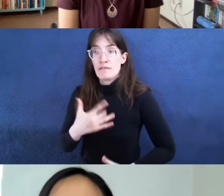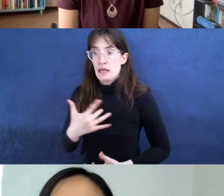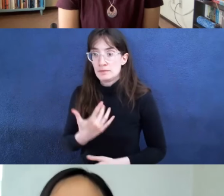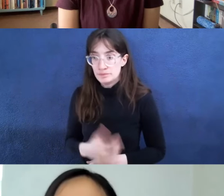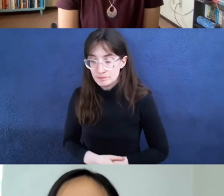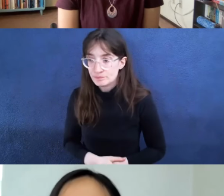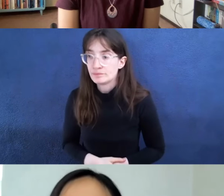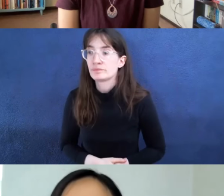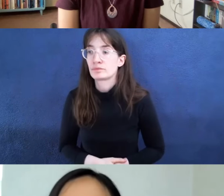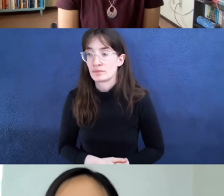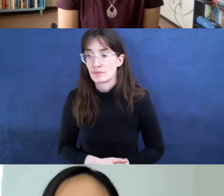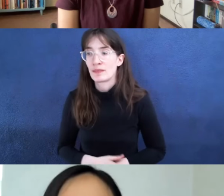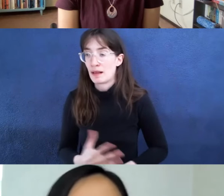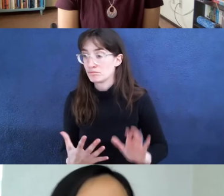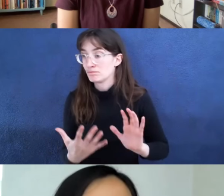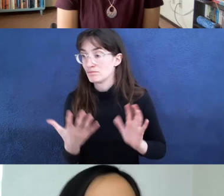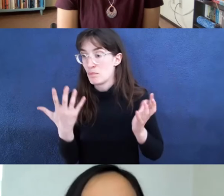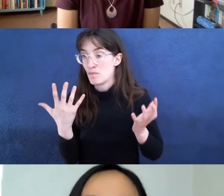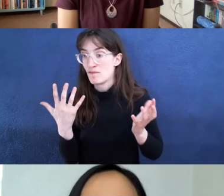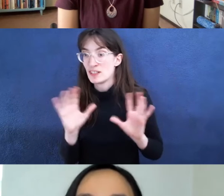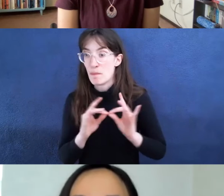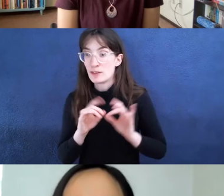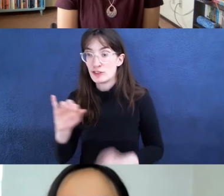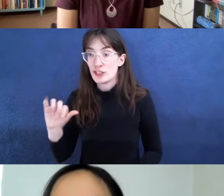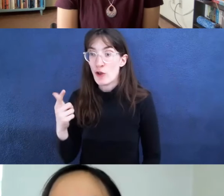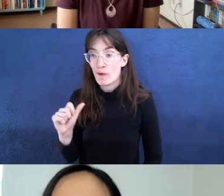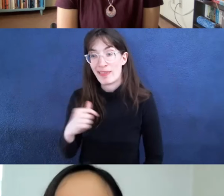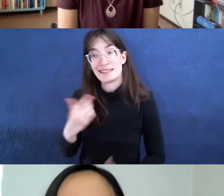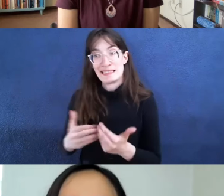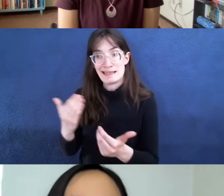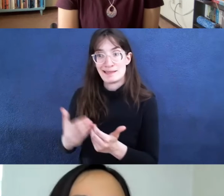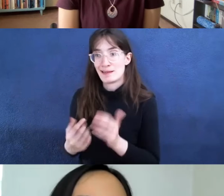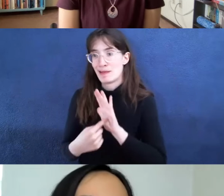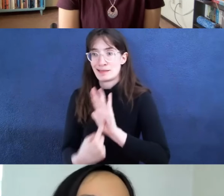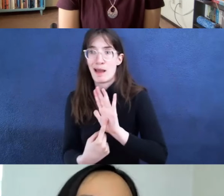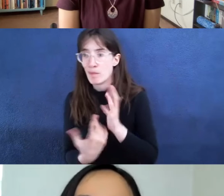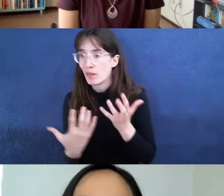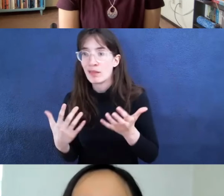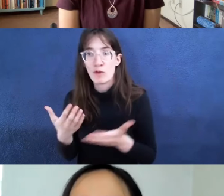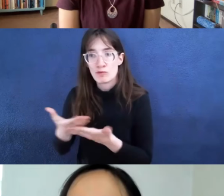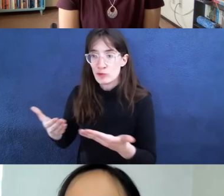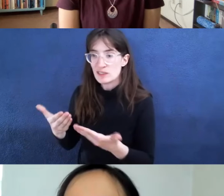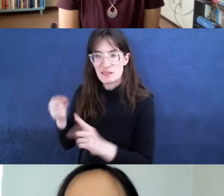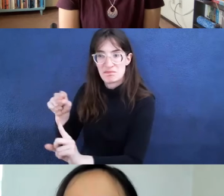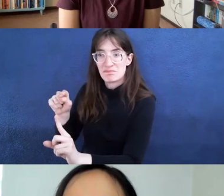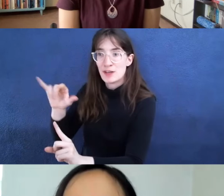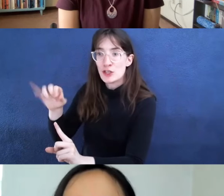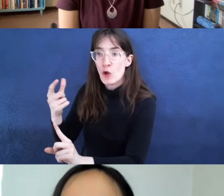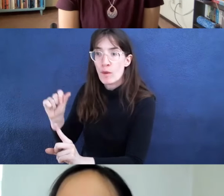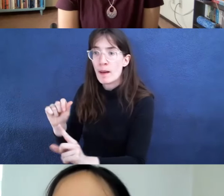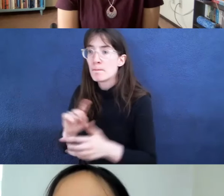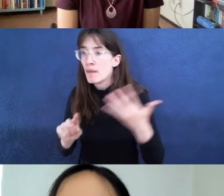did an easy selection of a resource there. But what other resources do you all have in